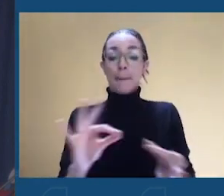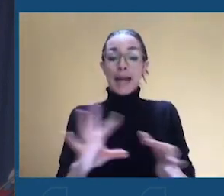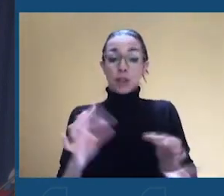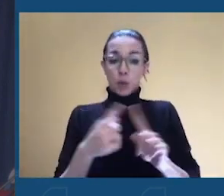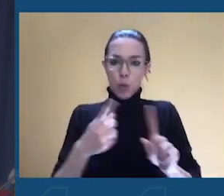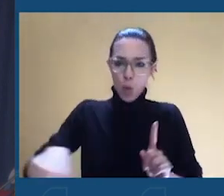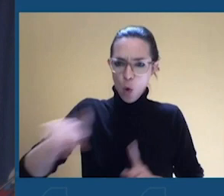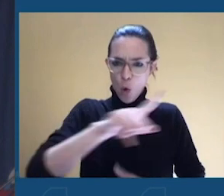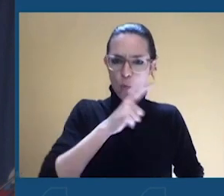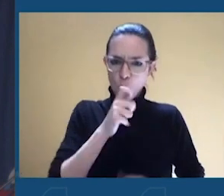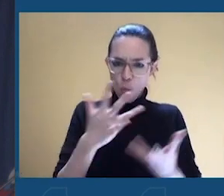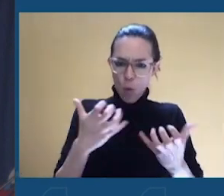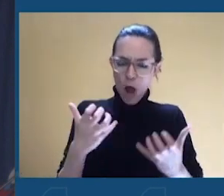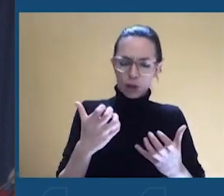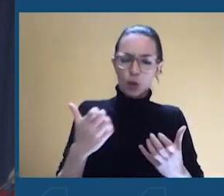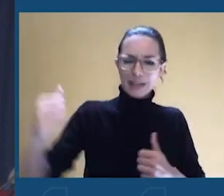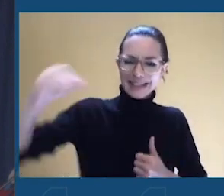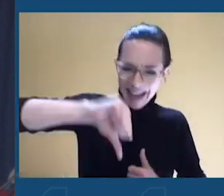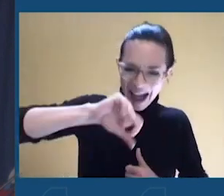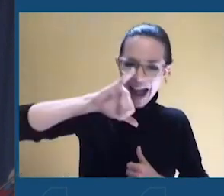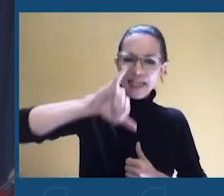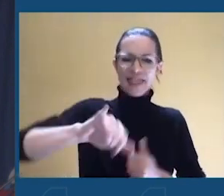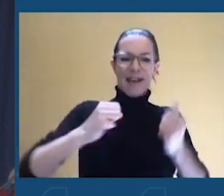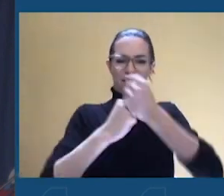this fundamental right, basic right,